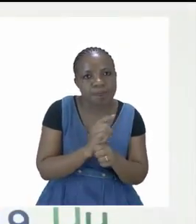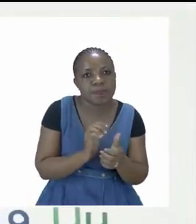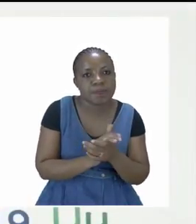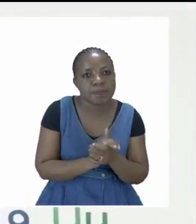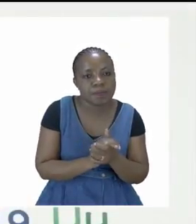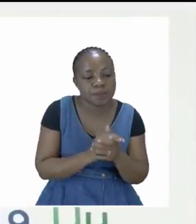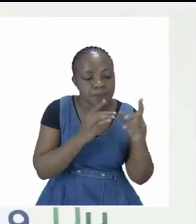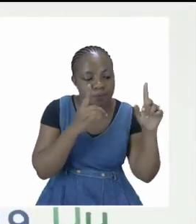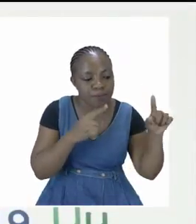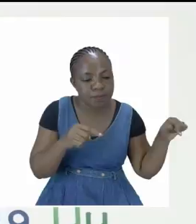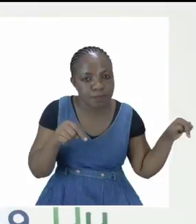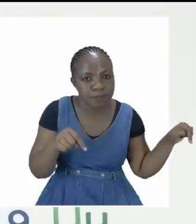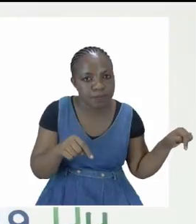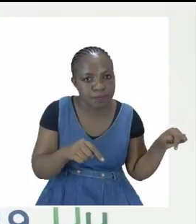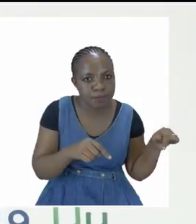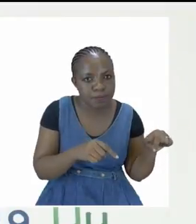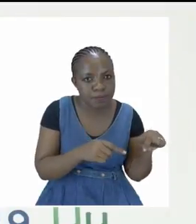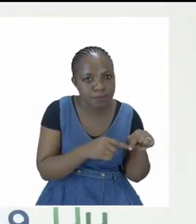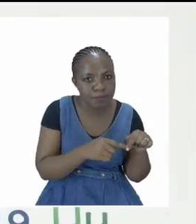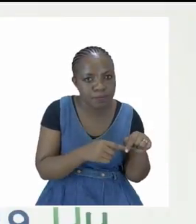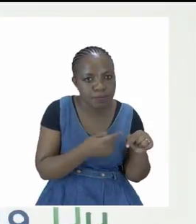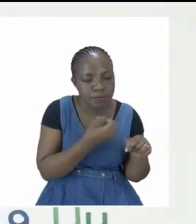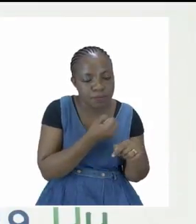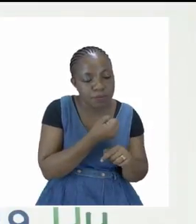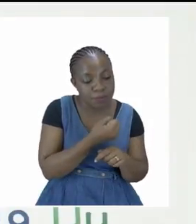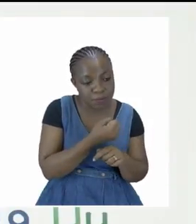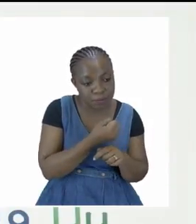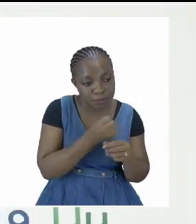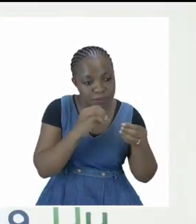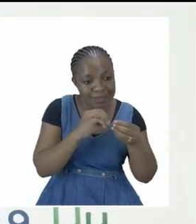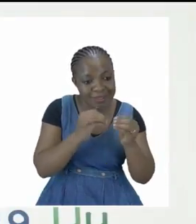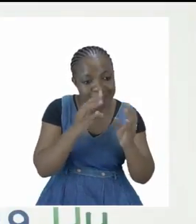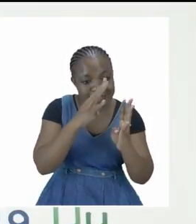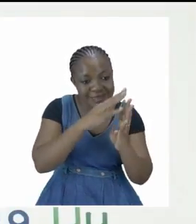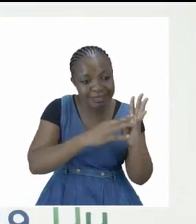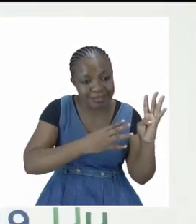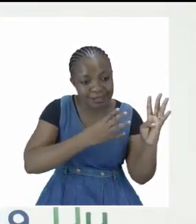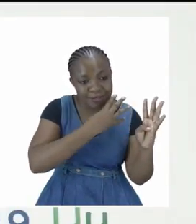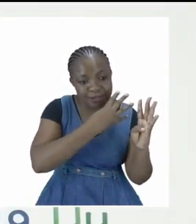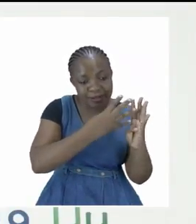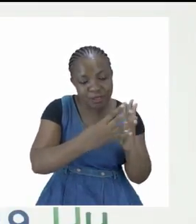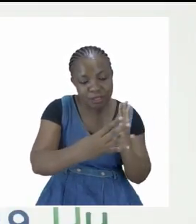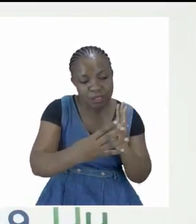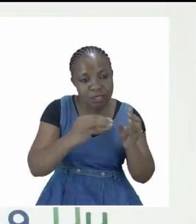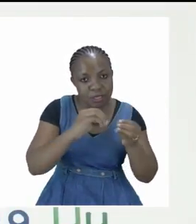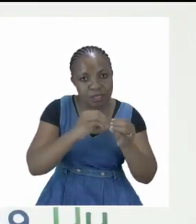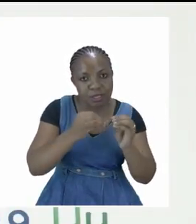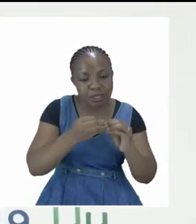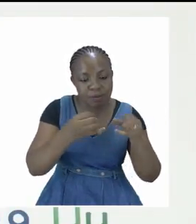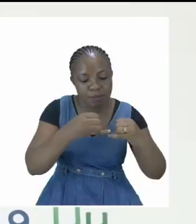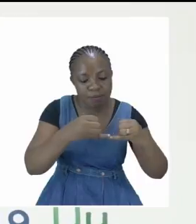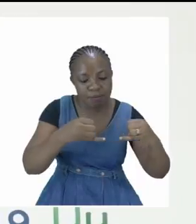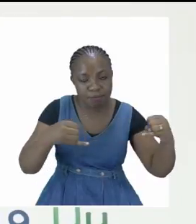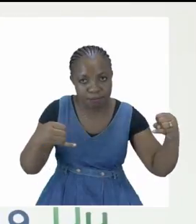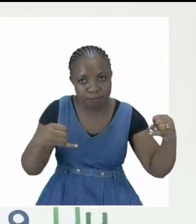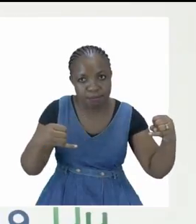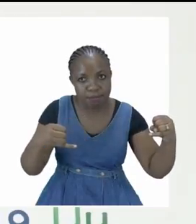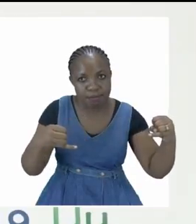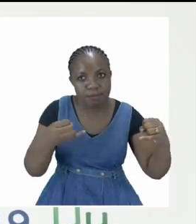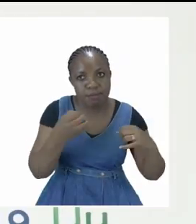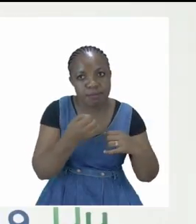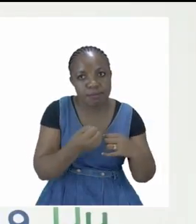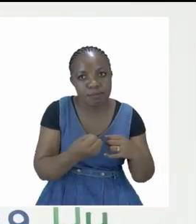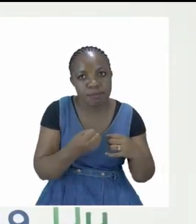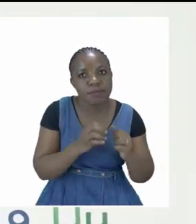Now on the board we have the number line, but we are going to use counters. How many counters do I need? We